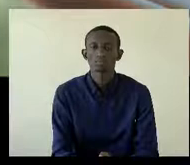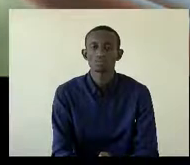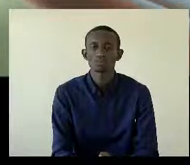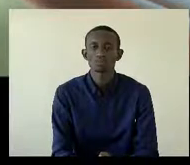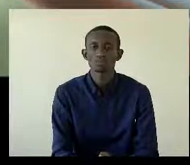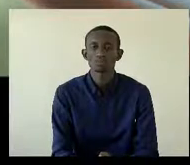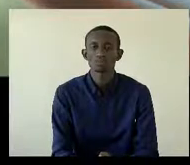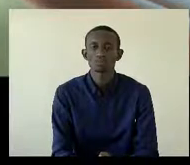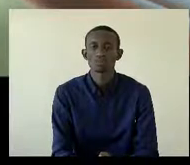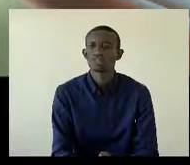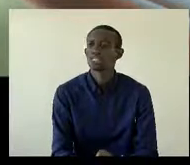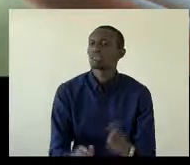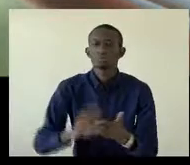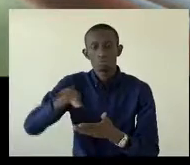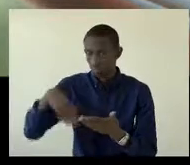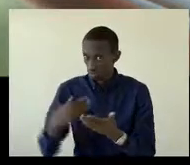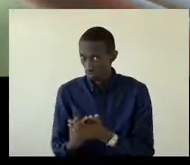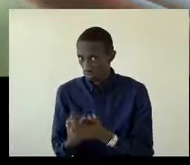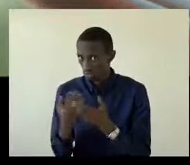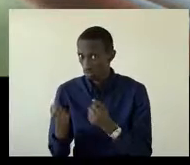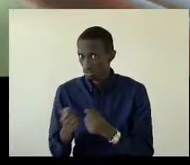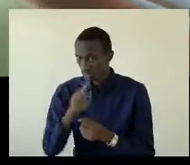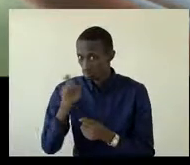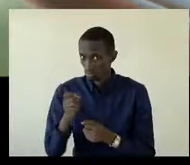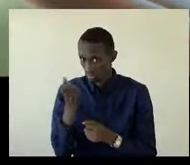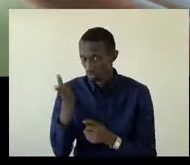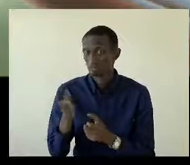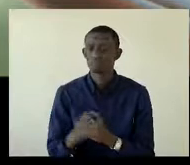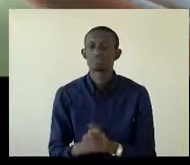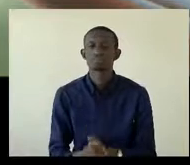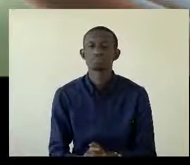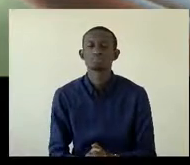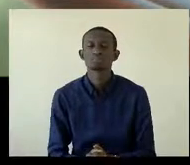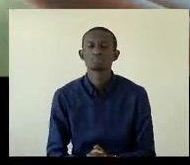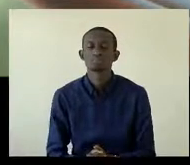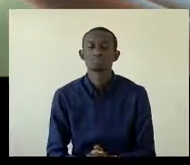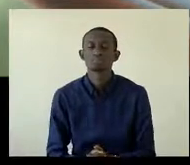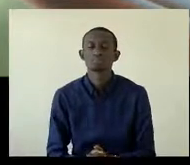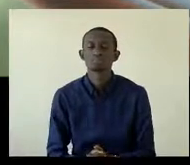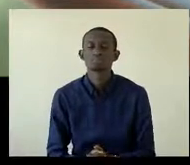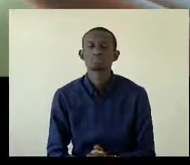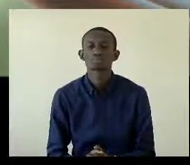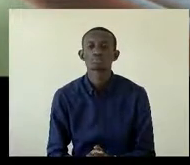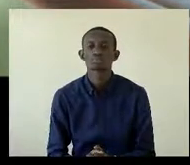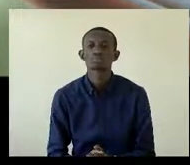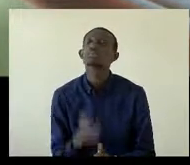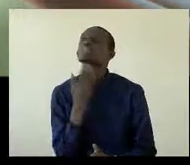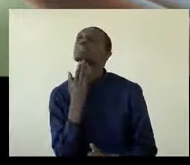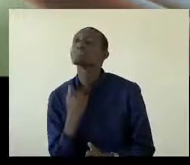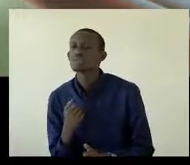Whichever course we take, the question is going to be the needs or